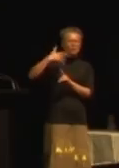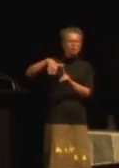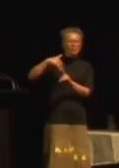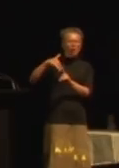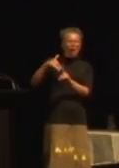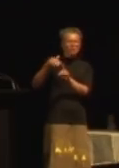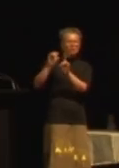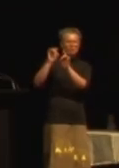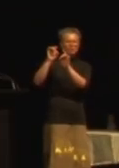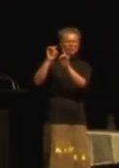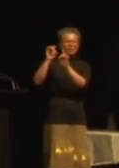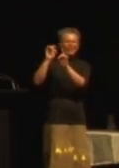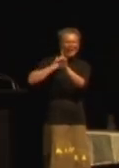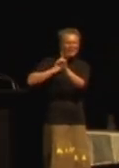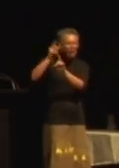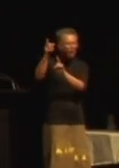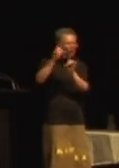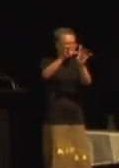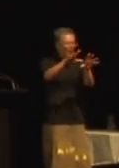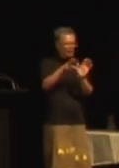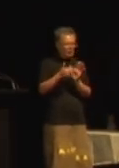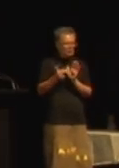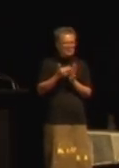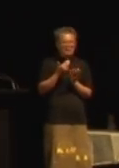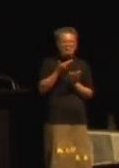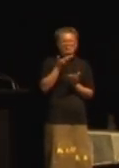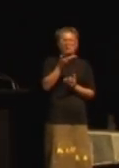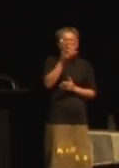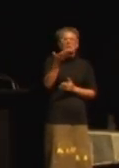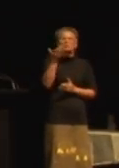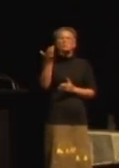Zealand, and the US. In Canada, there was only one study done